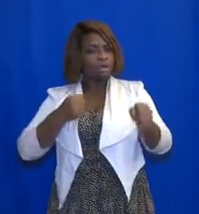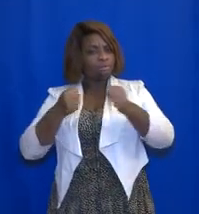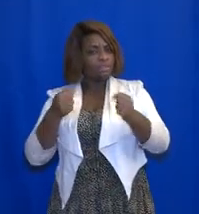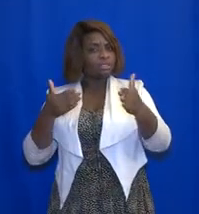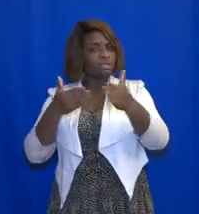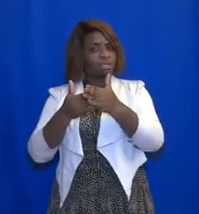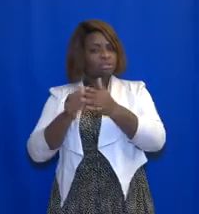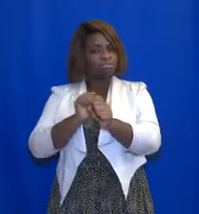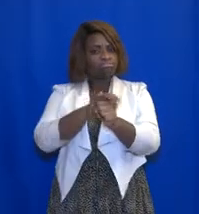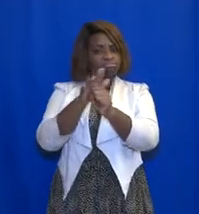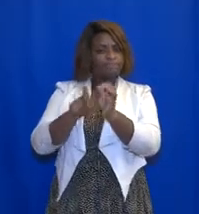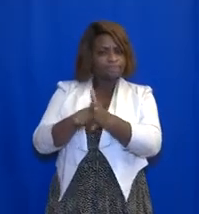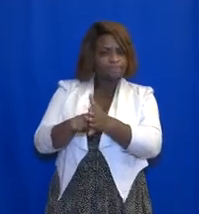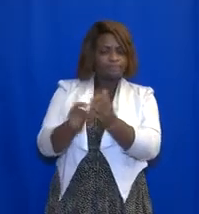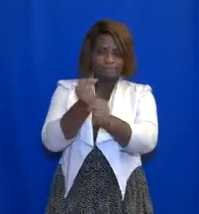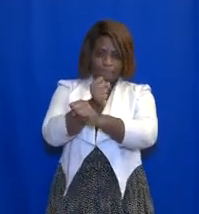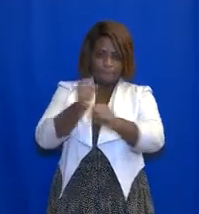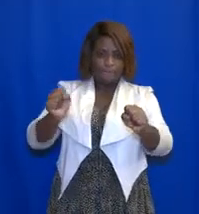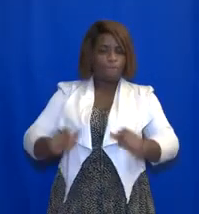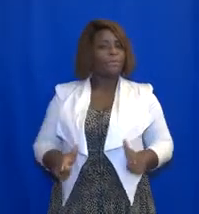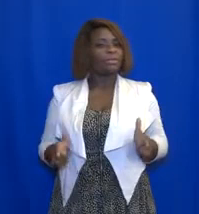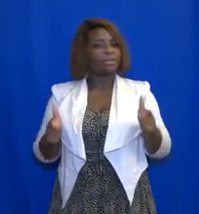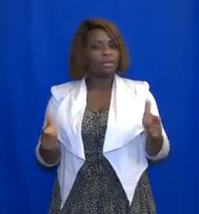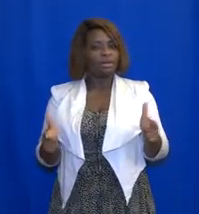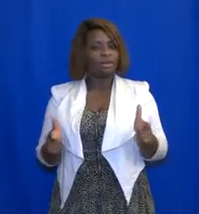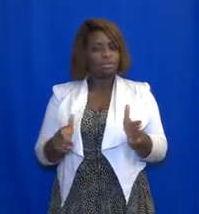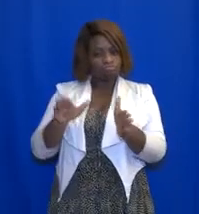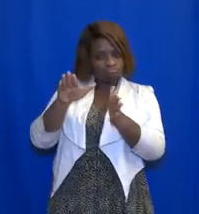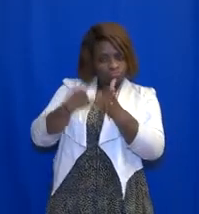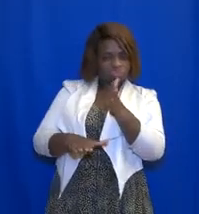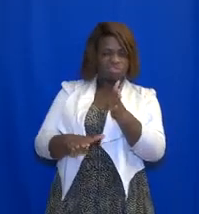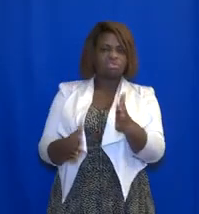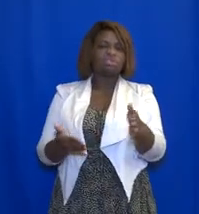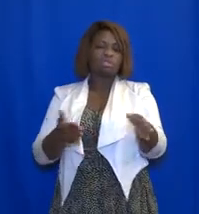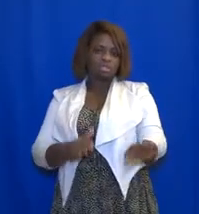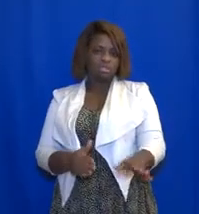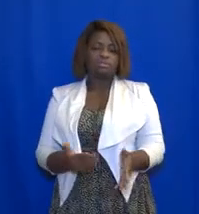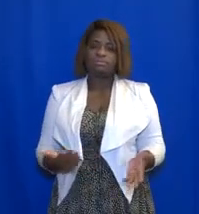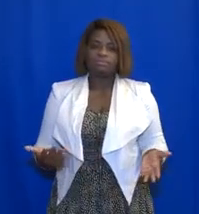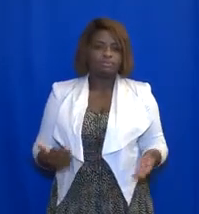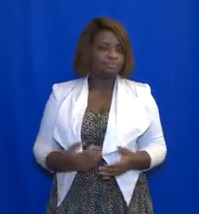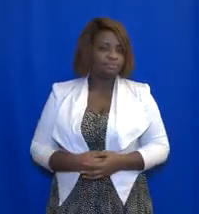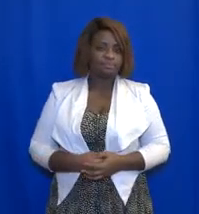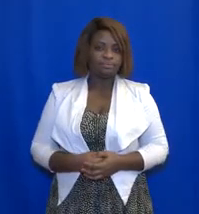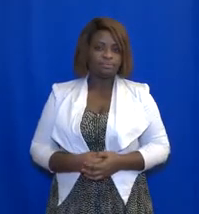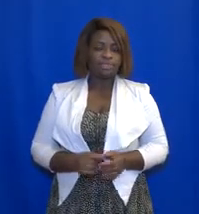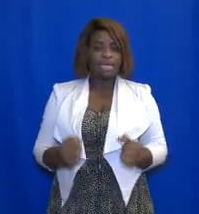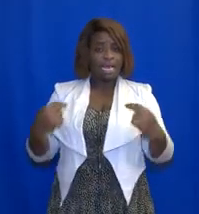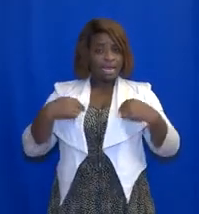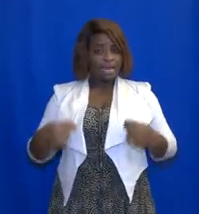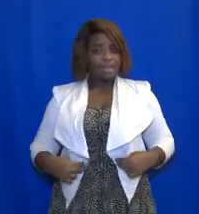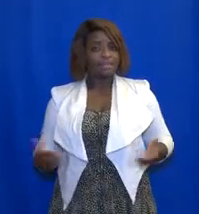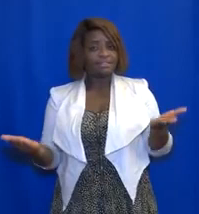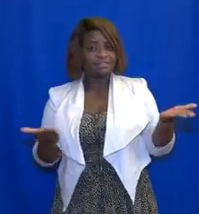COVID-19 has been to save lives and reduce the number of deaths. The Ghana Health